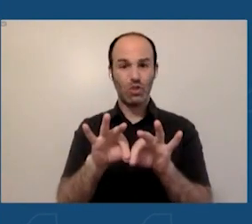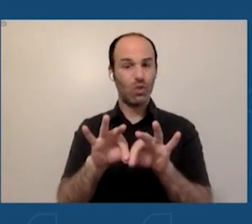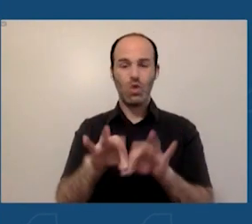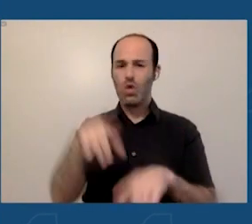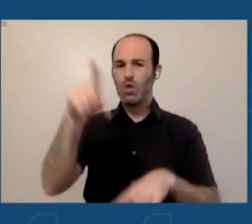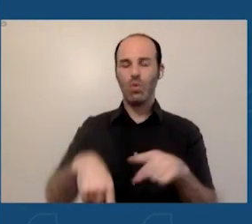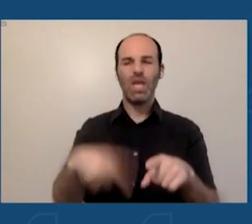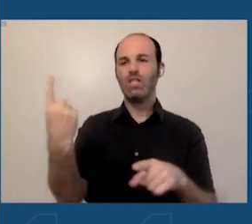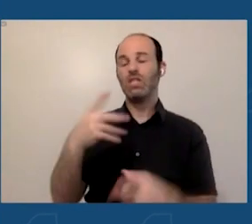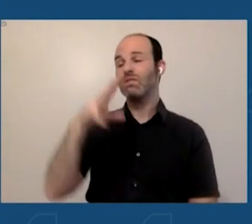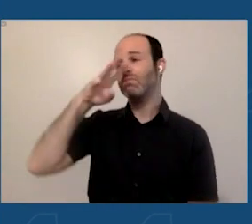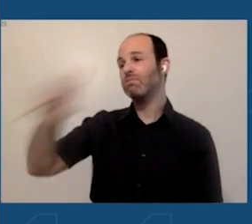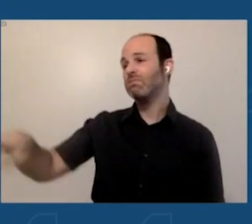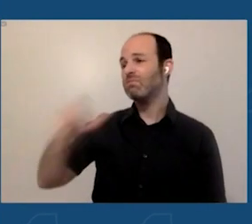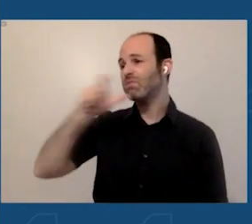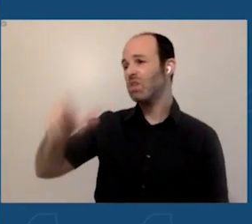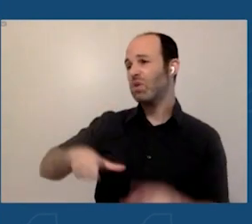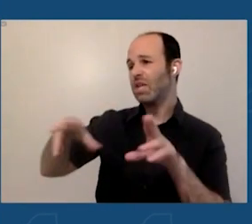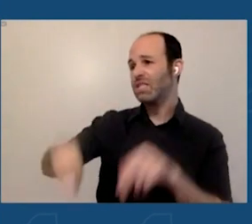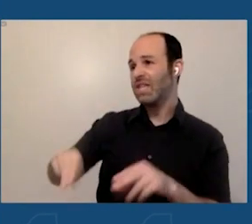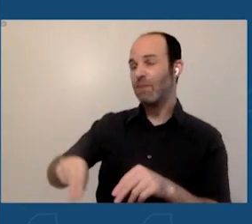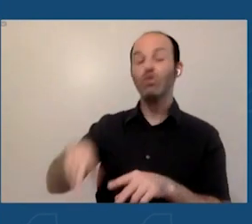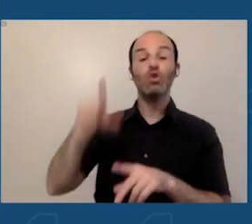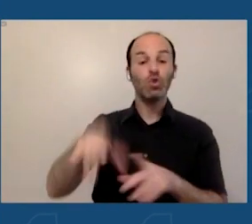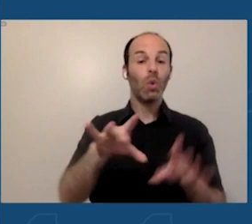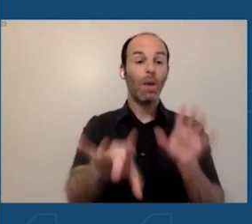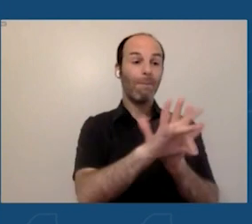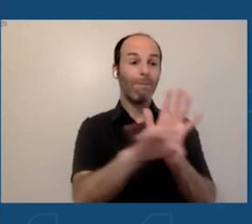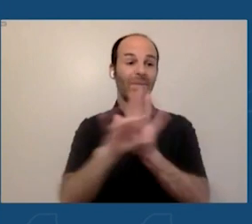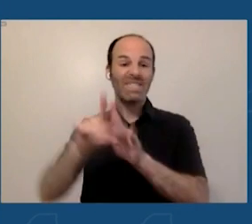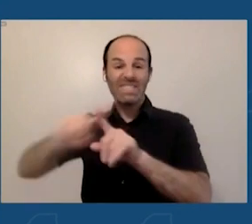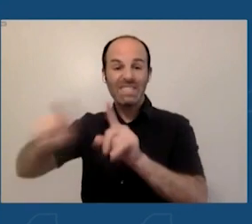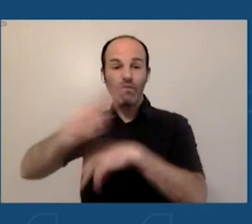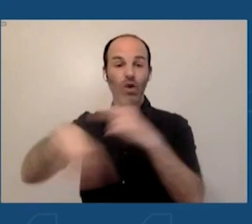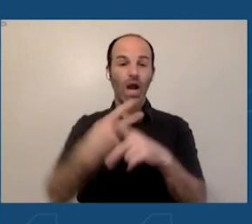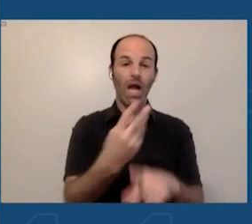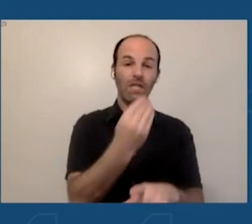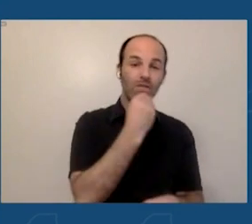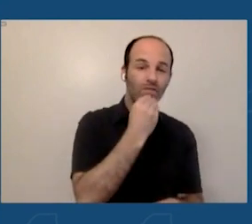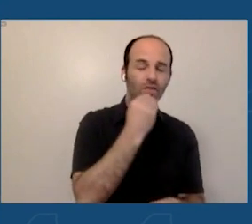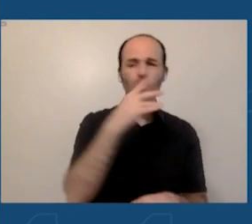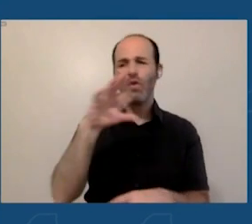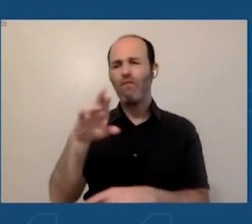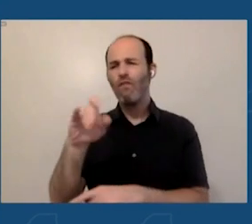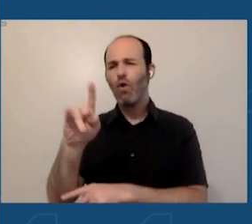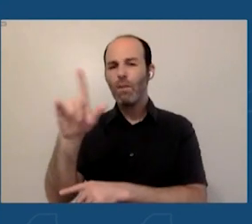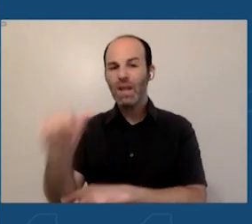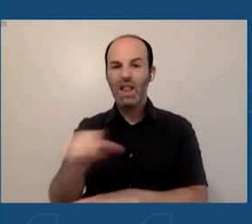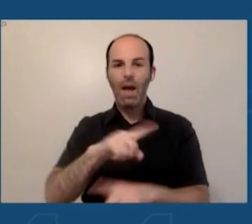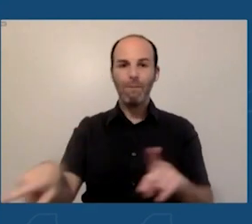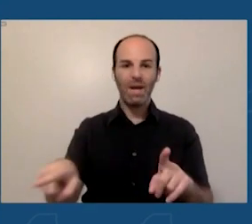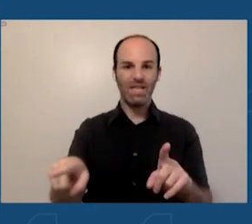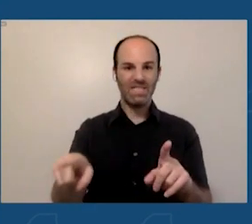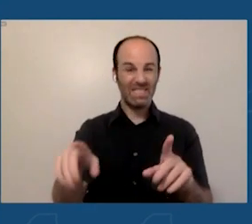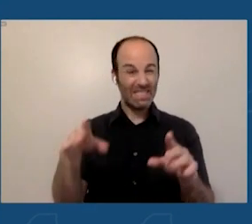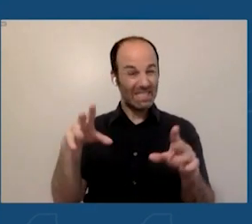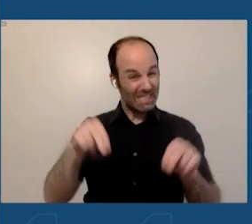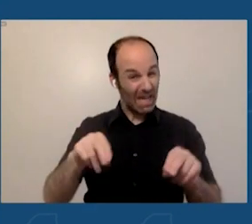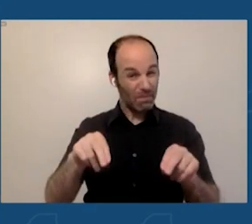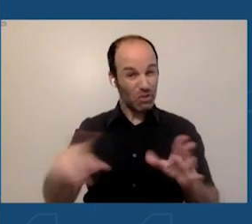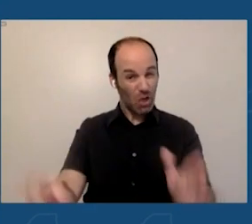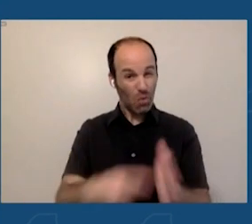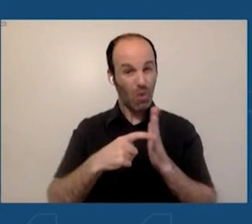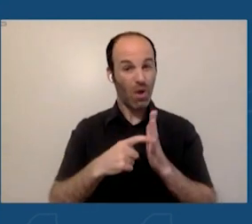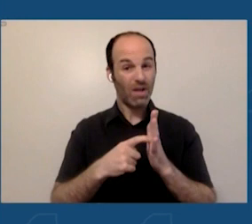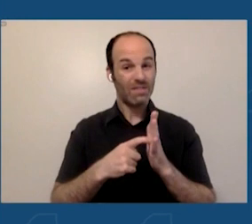children. You can choose different types of food, you can choose different types of formula, but you have to purchase diapers for your family.